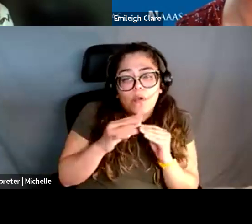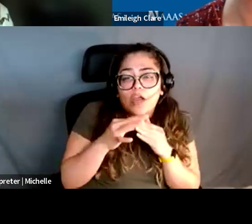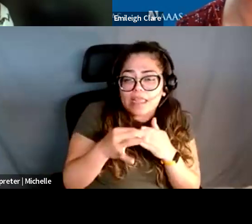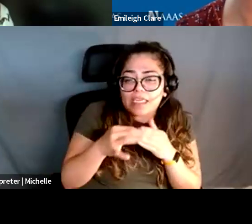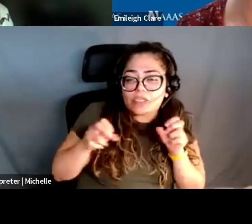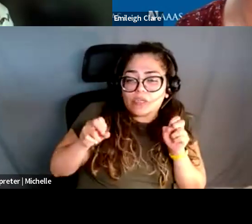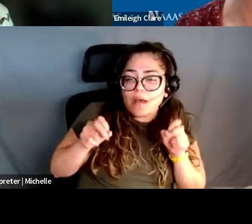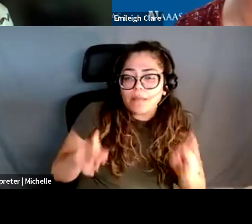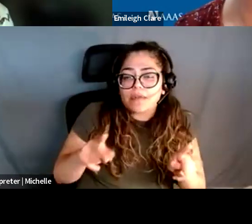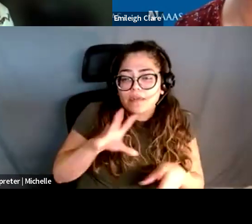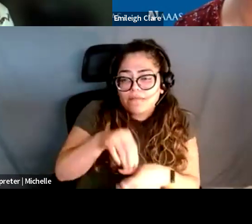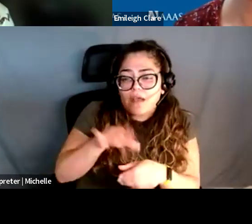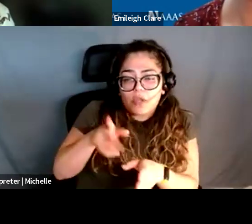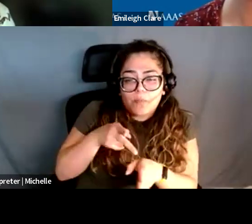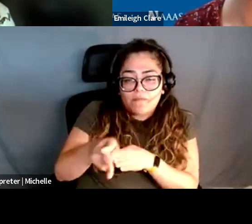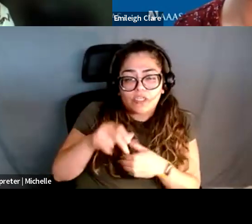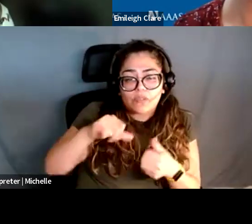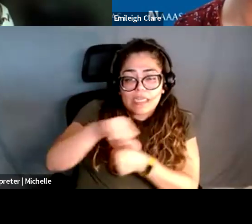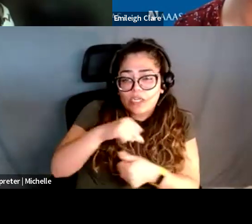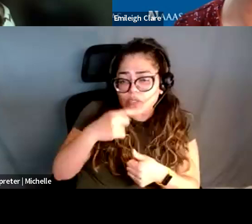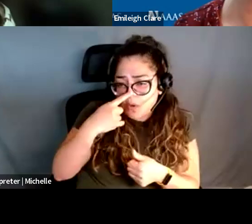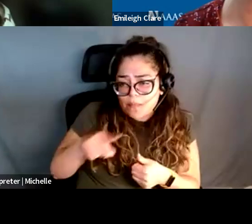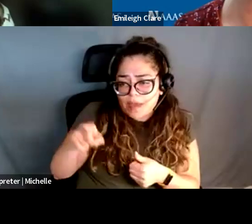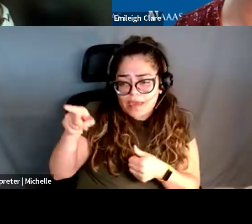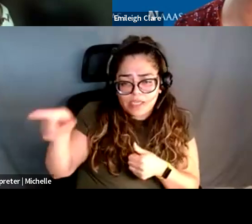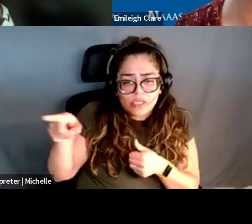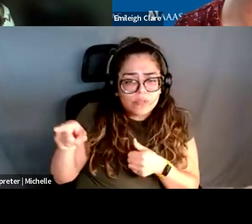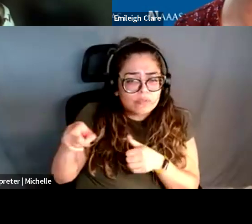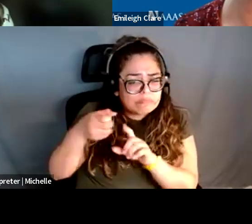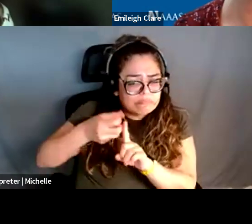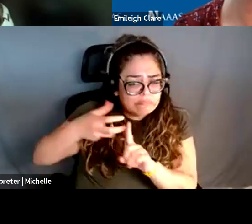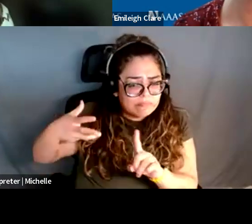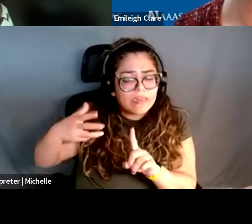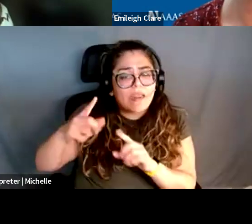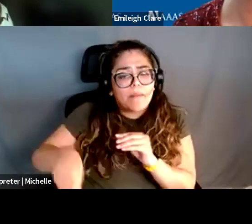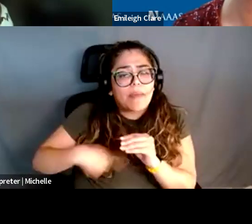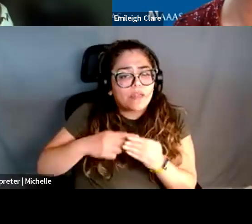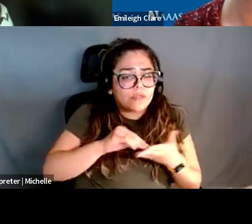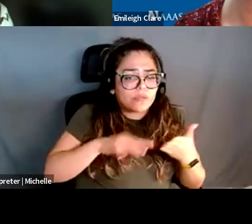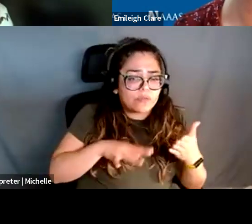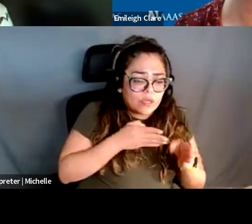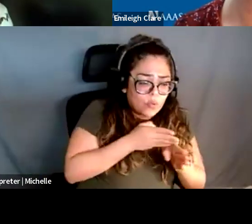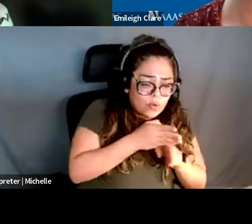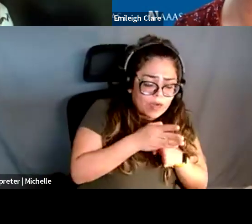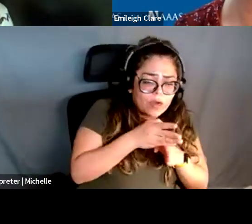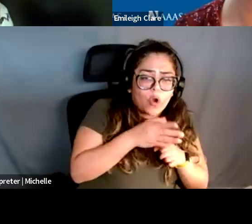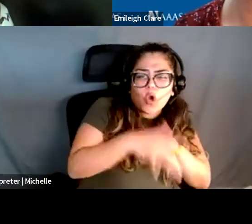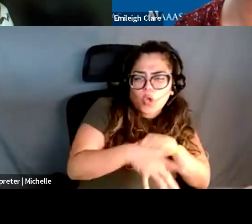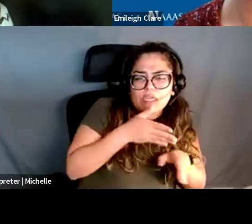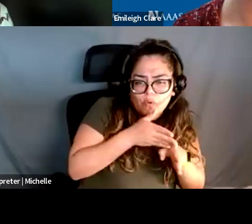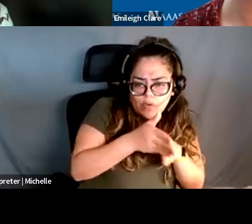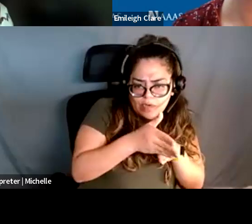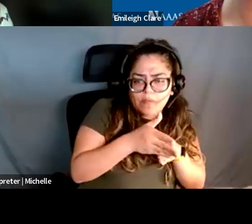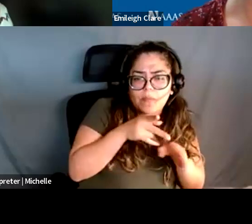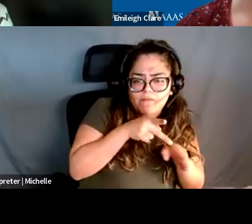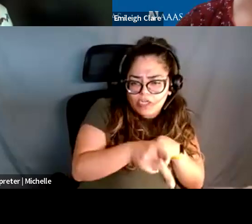their professional society. If you wouldn't mind kicking us off, but especially for students and early career professionals, what might be some ways they can get